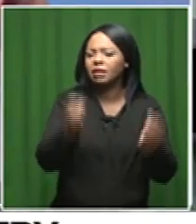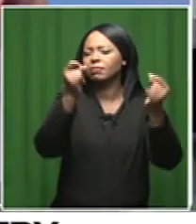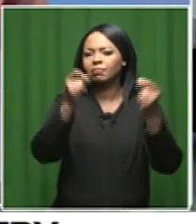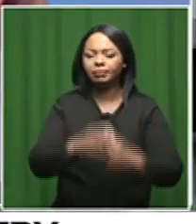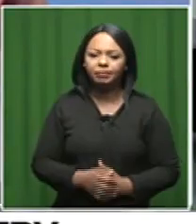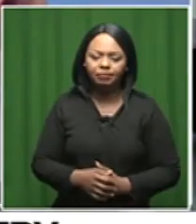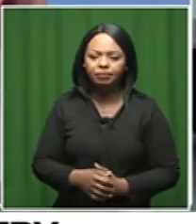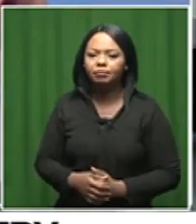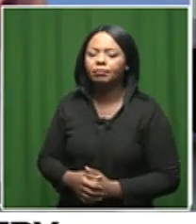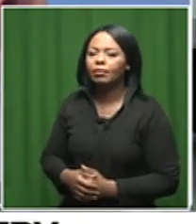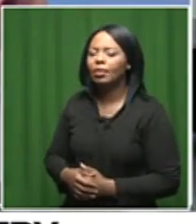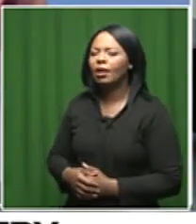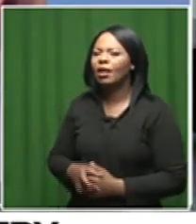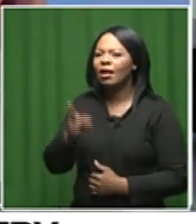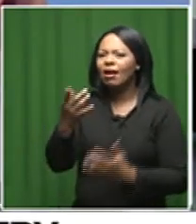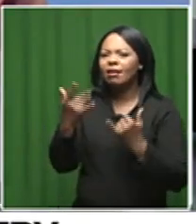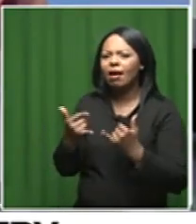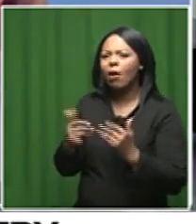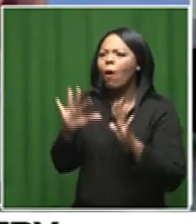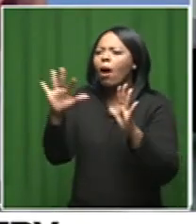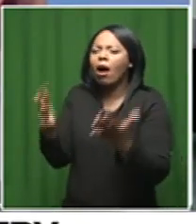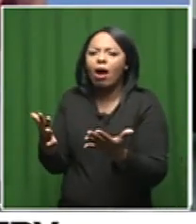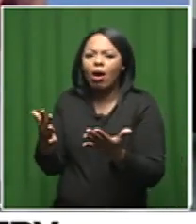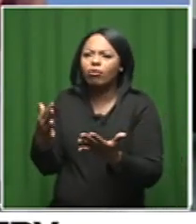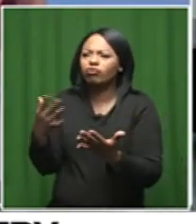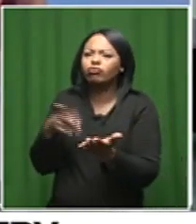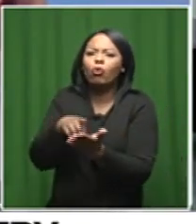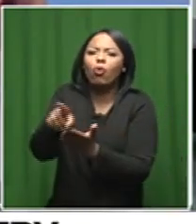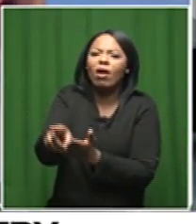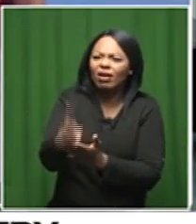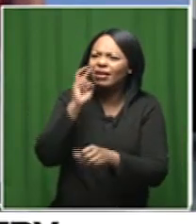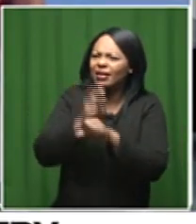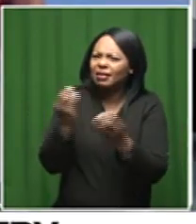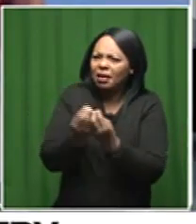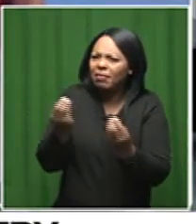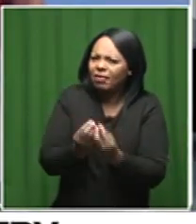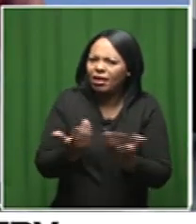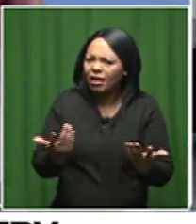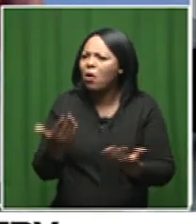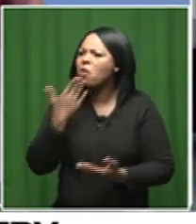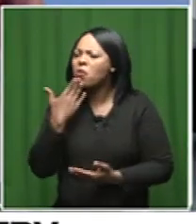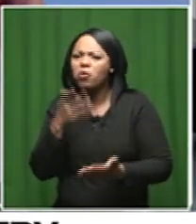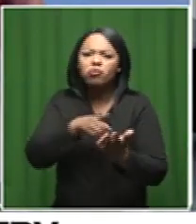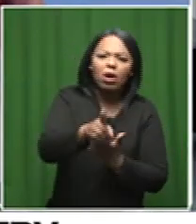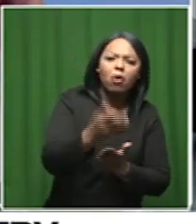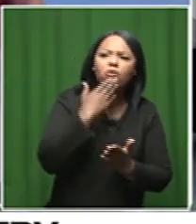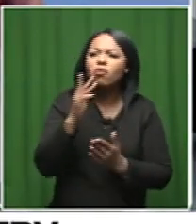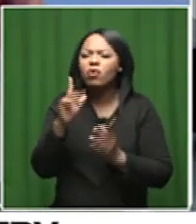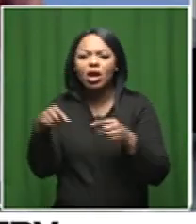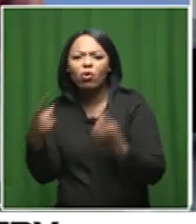this criteria that you'd need to fit in order to be able to donate. Is it an extensive one, or who can donate and who can't donate?